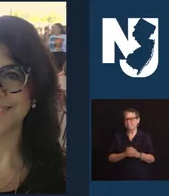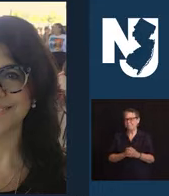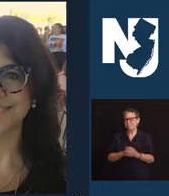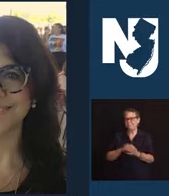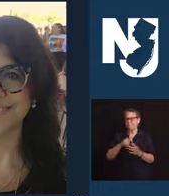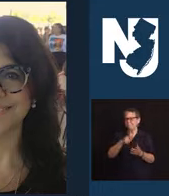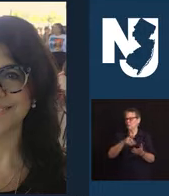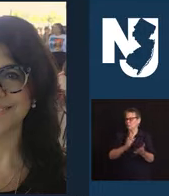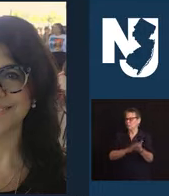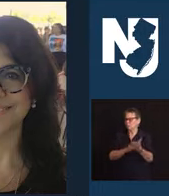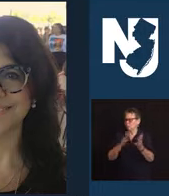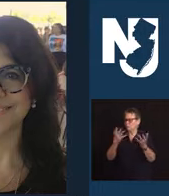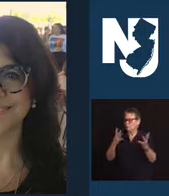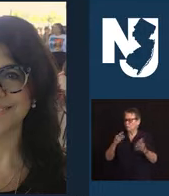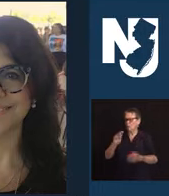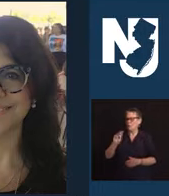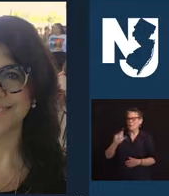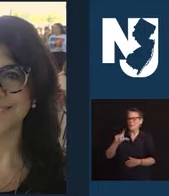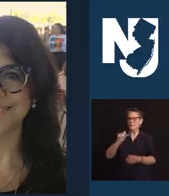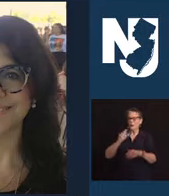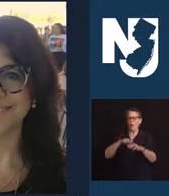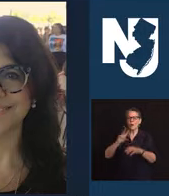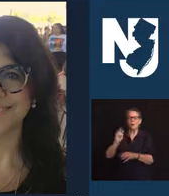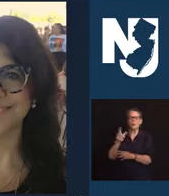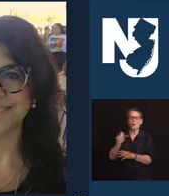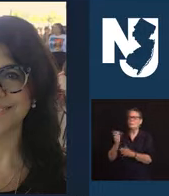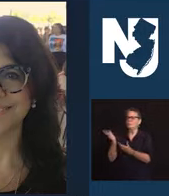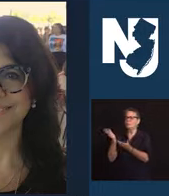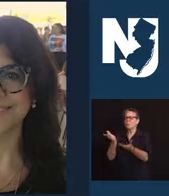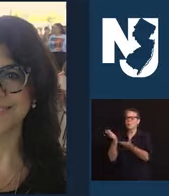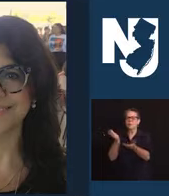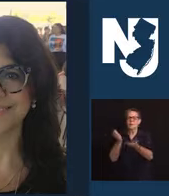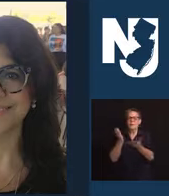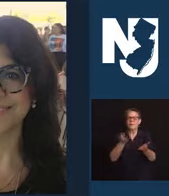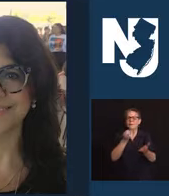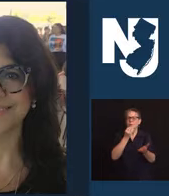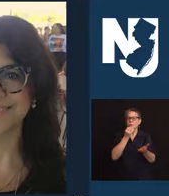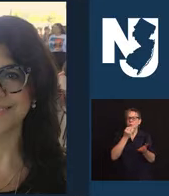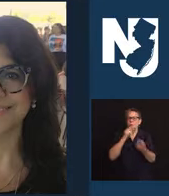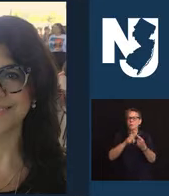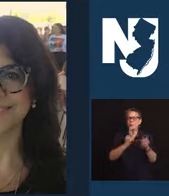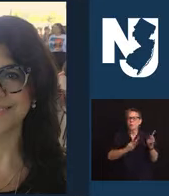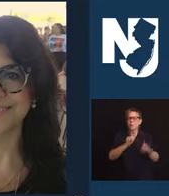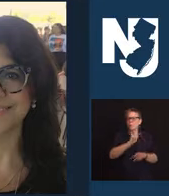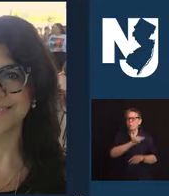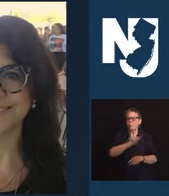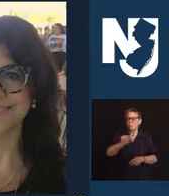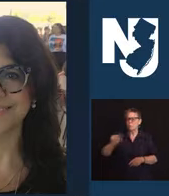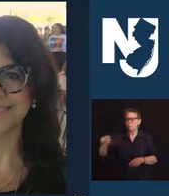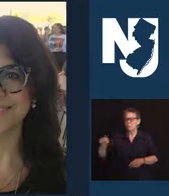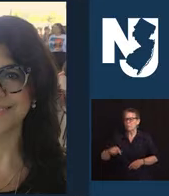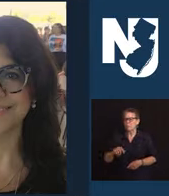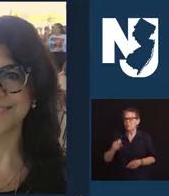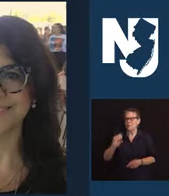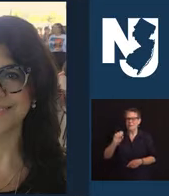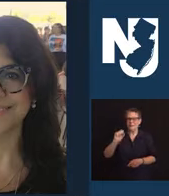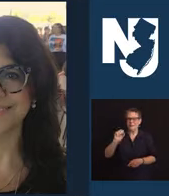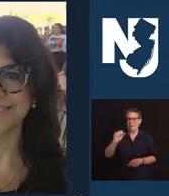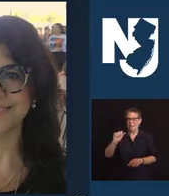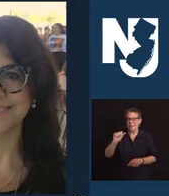Meals on Wheels of Mercer County and its CEO, that woman, Sasa Alessi